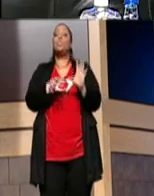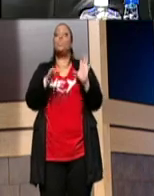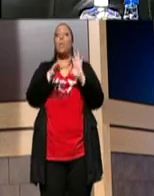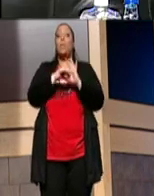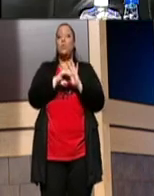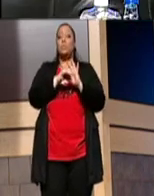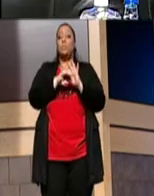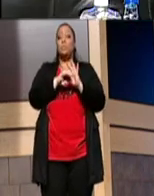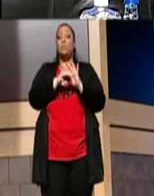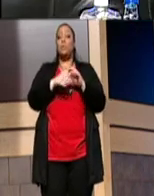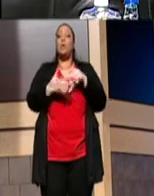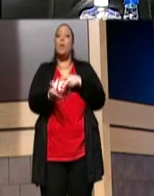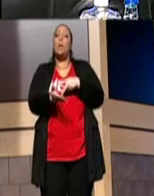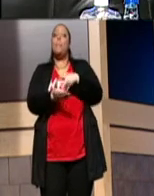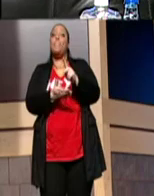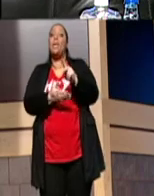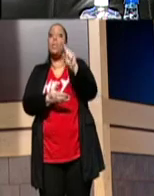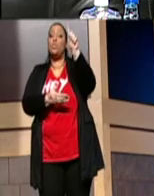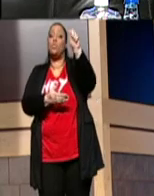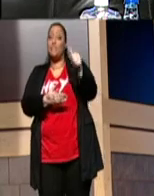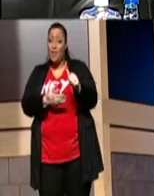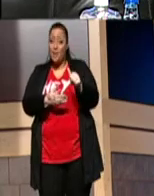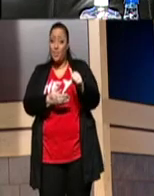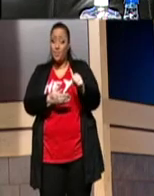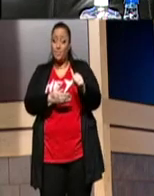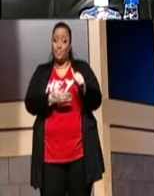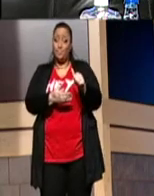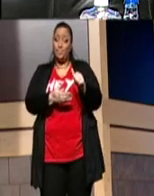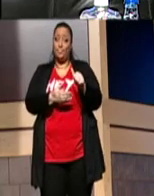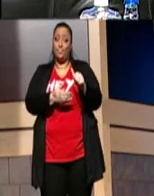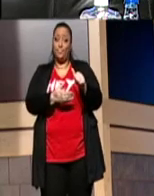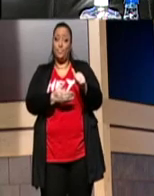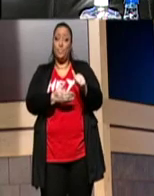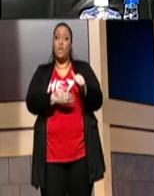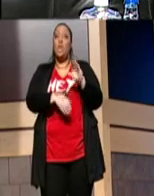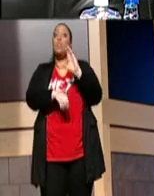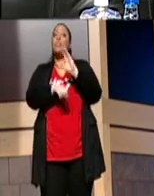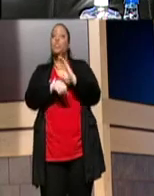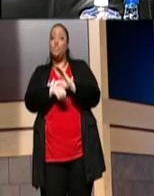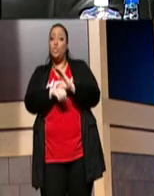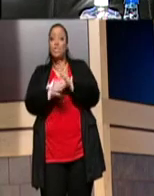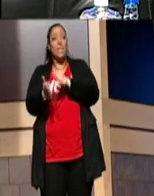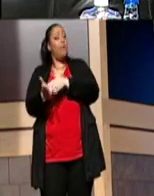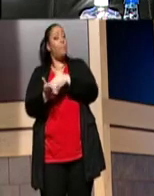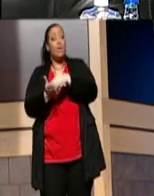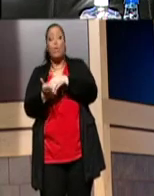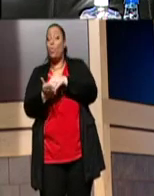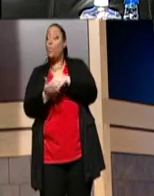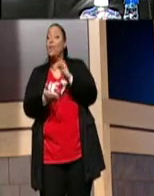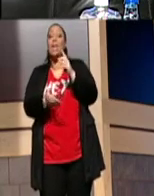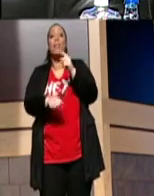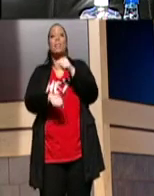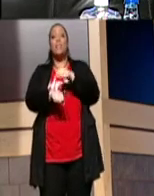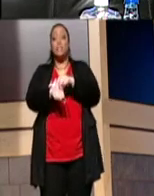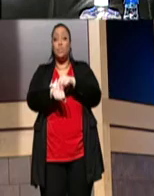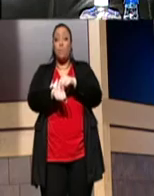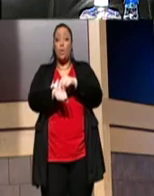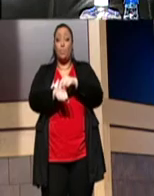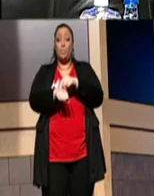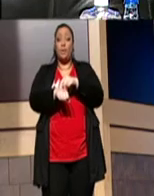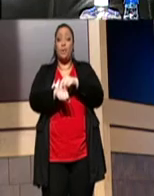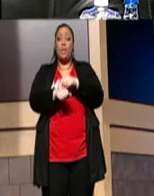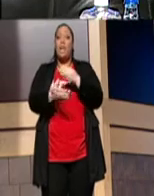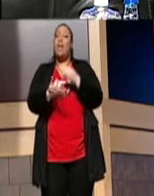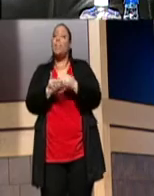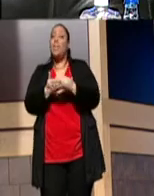get your ties to that church. Yes, indeed. Yes. The church cannot be weak at this moment. No. The stimulus package has